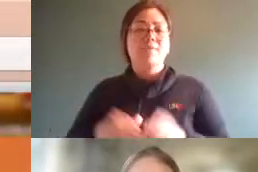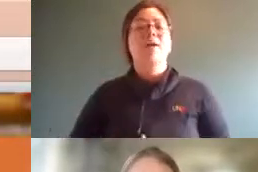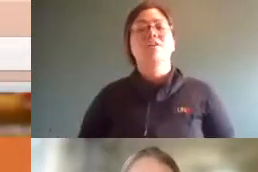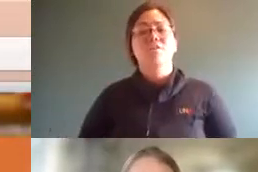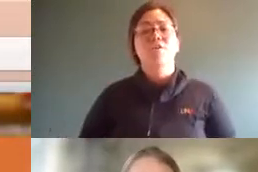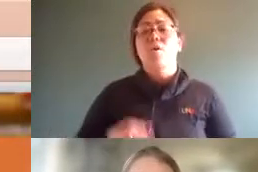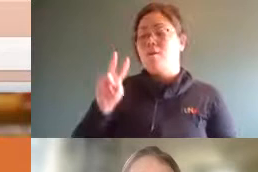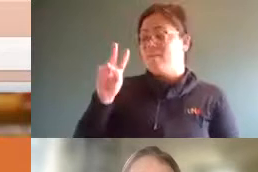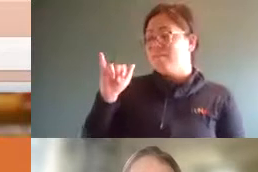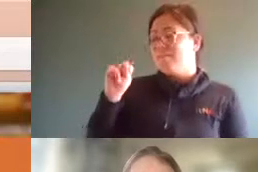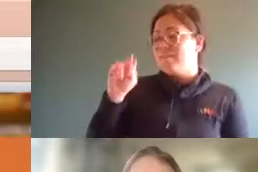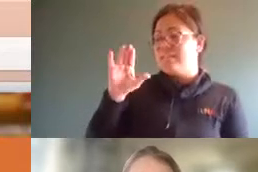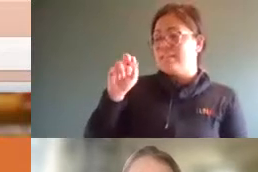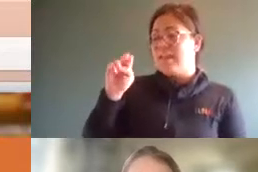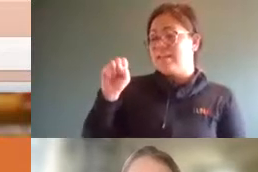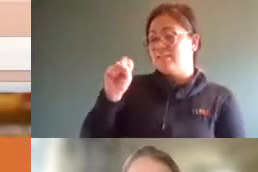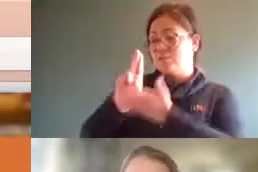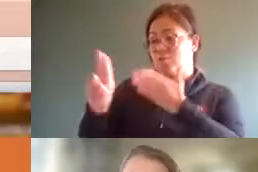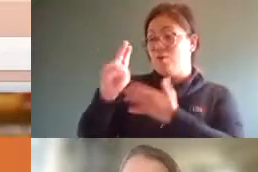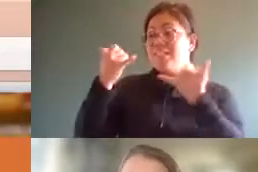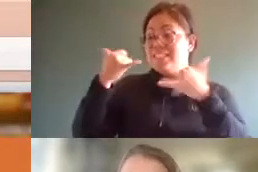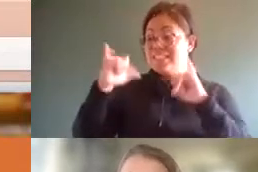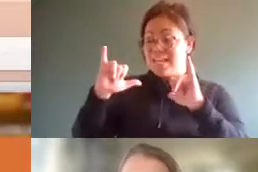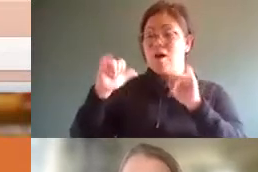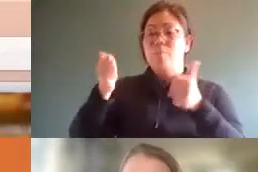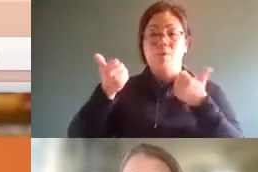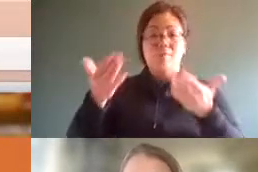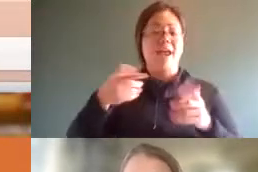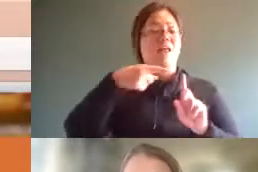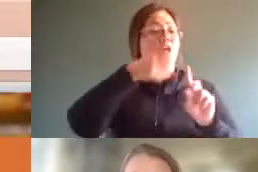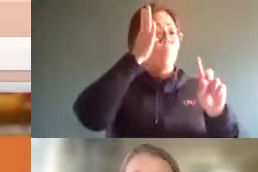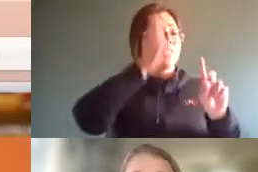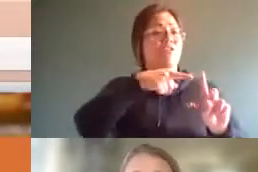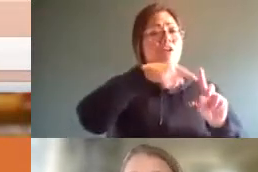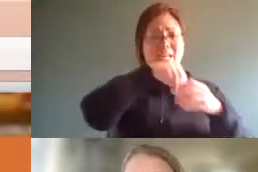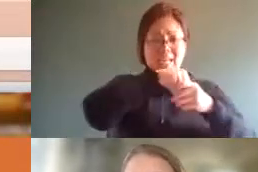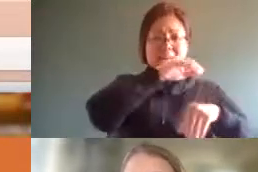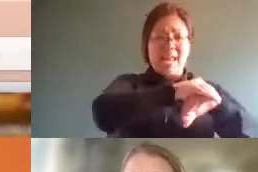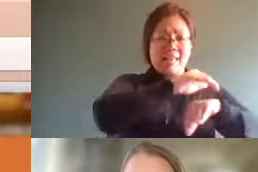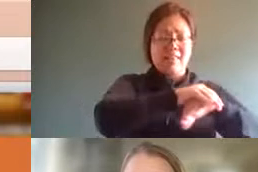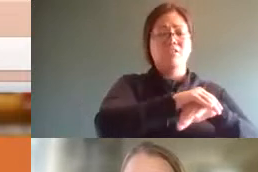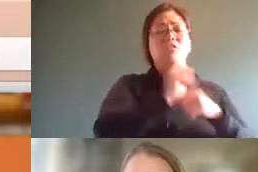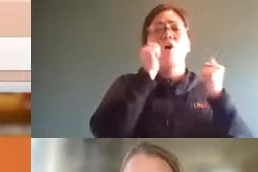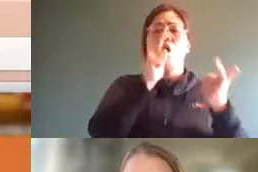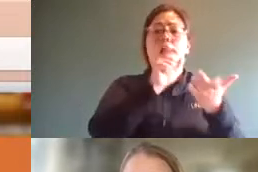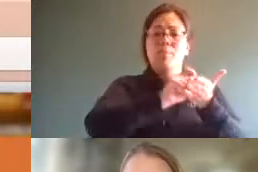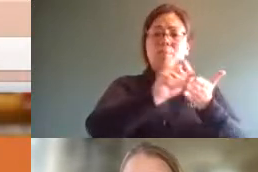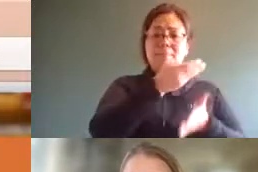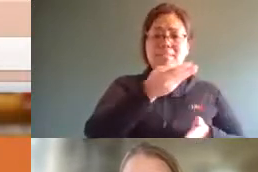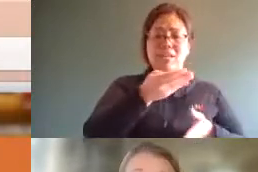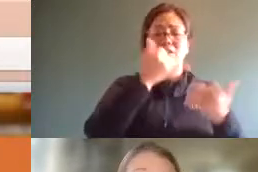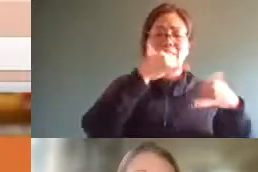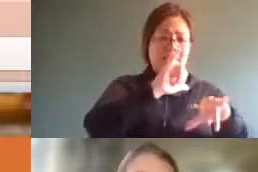Vincennes University still provided this, the presenter was still speaking in English, all of the written materials were written